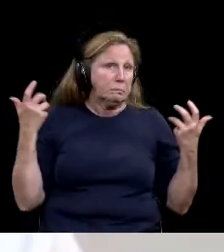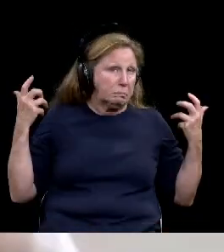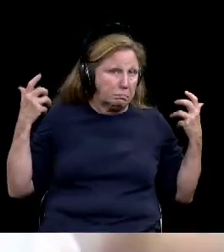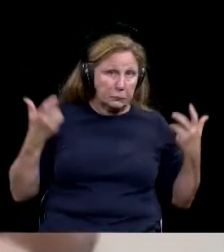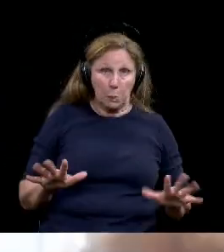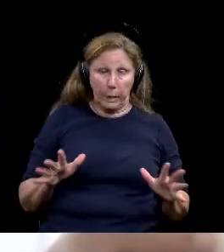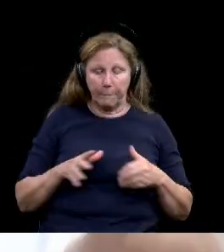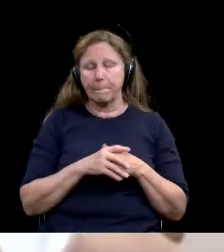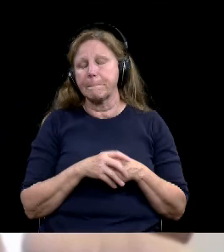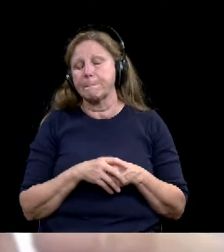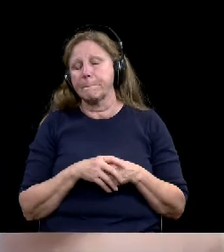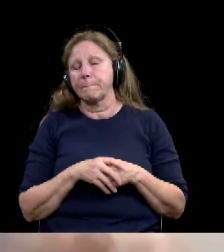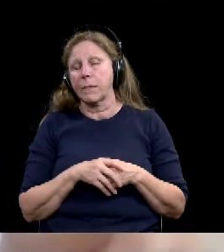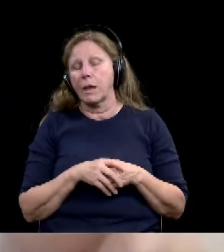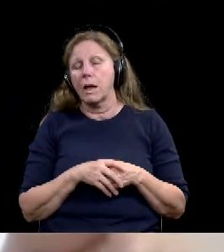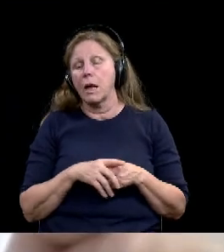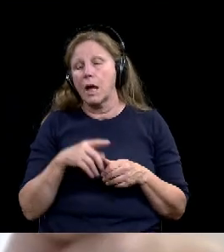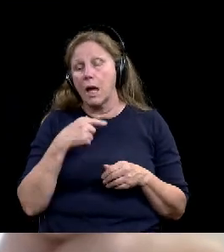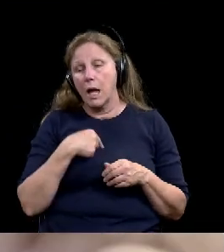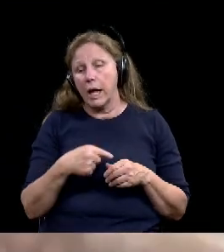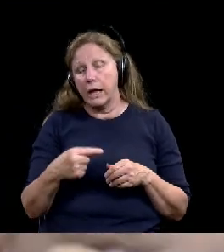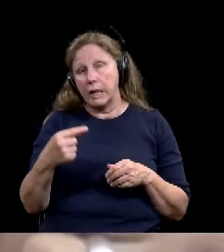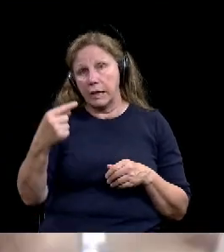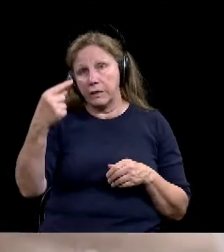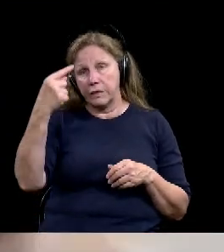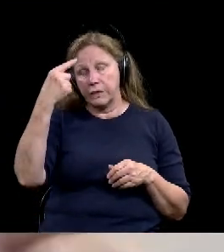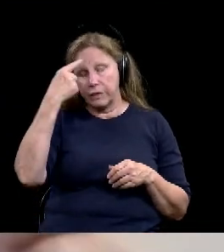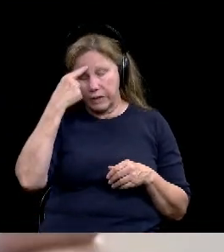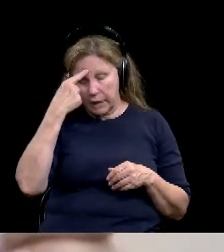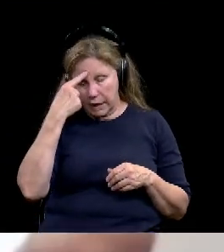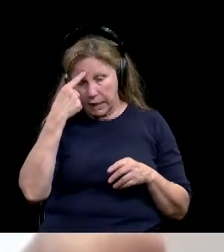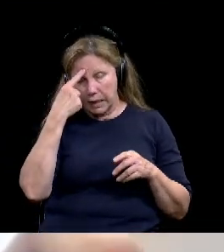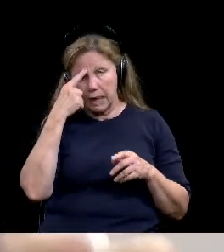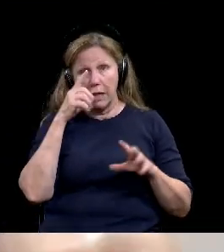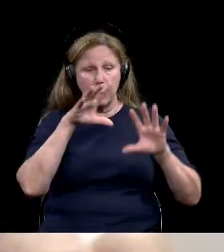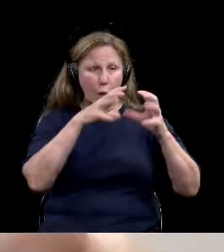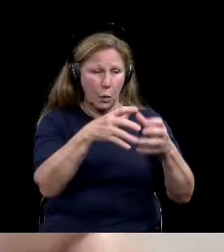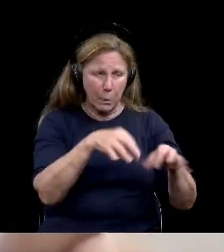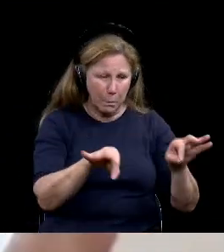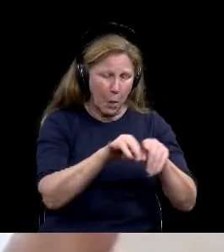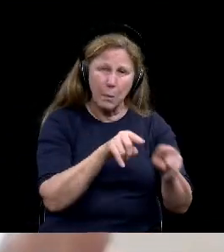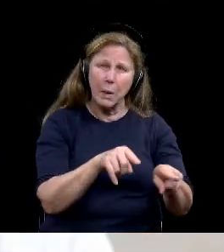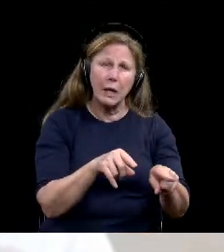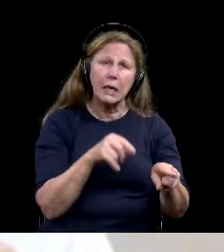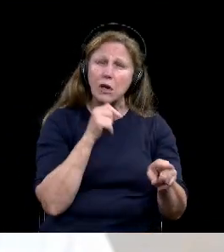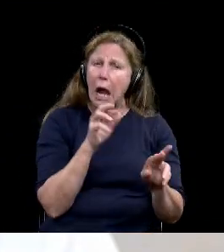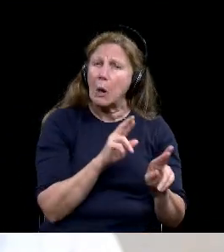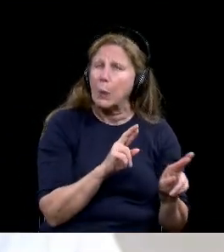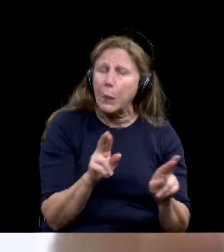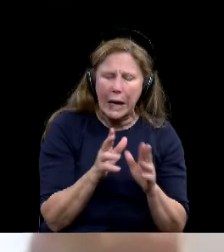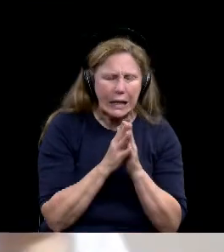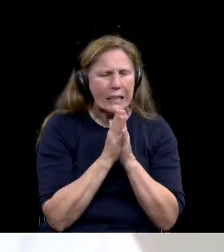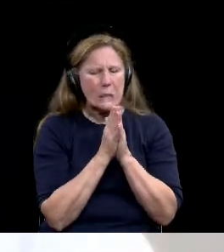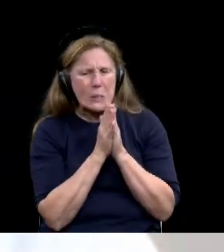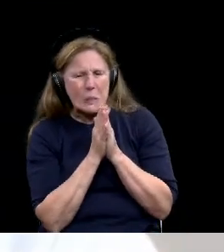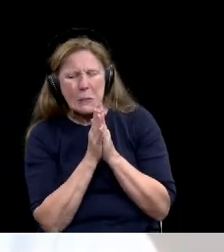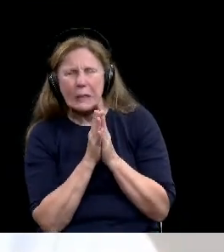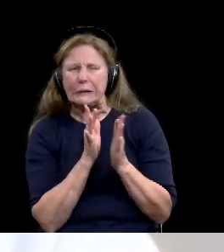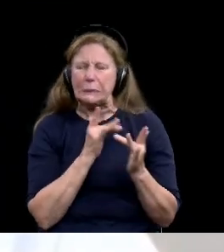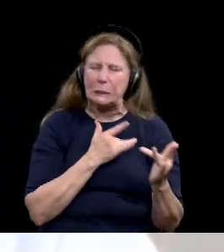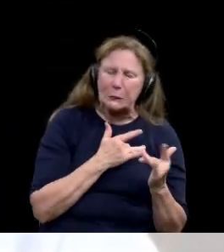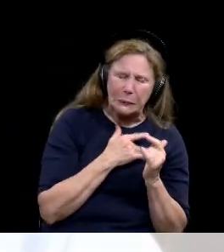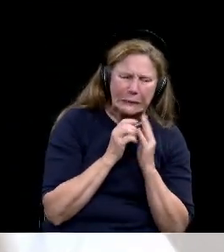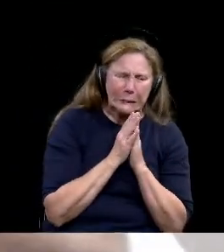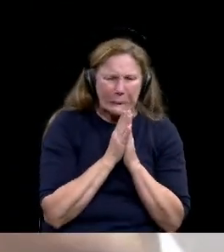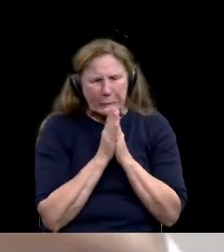or just still have some questions. And to that population, I totally get it.